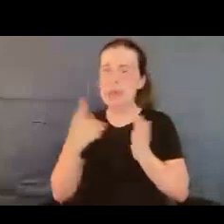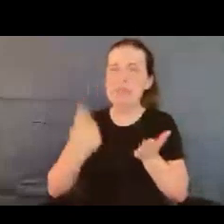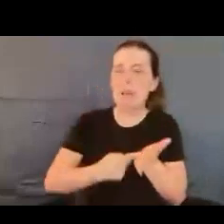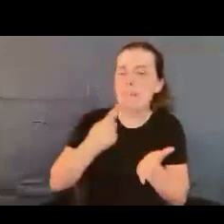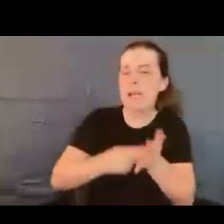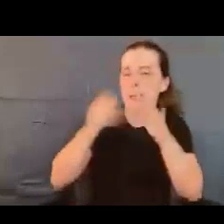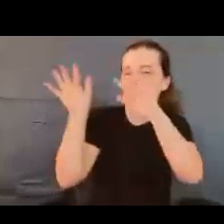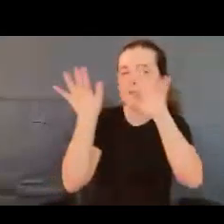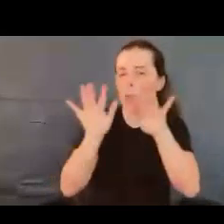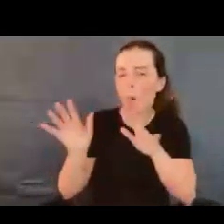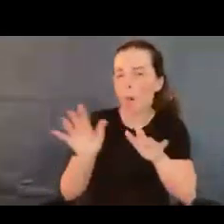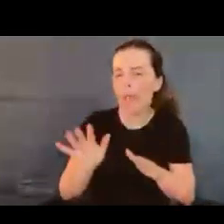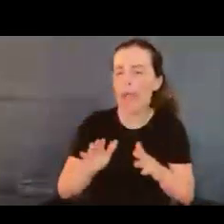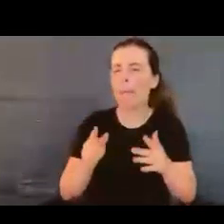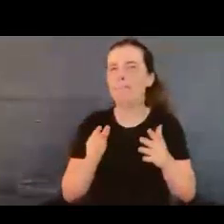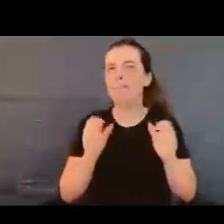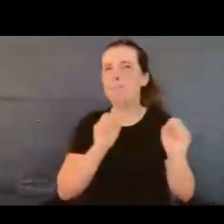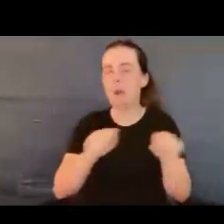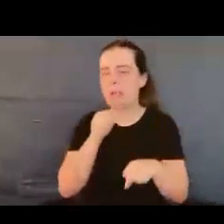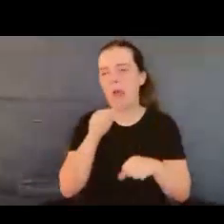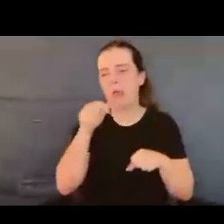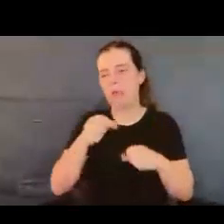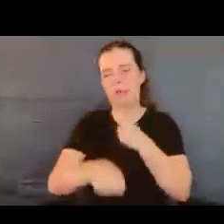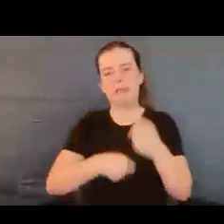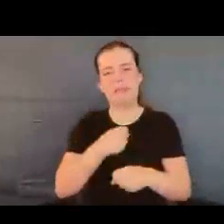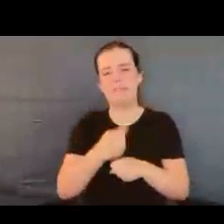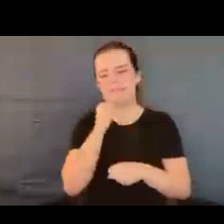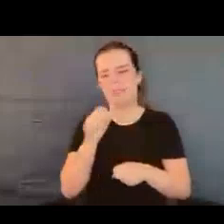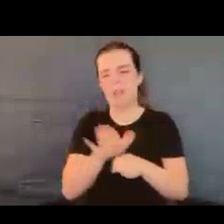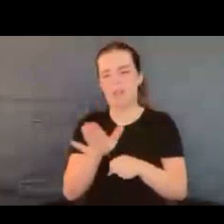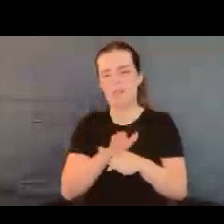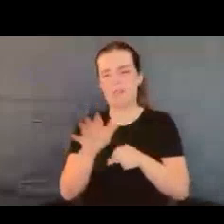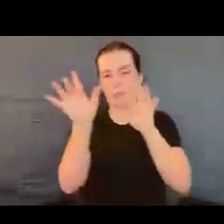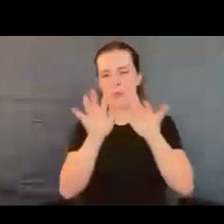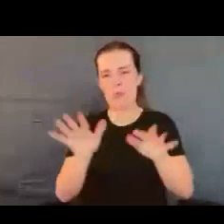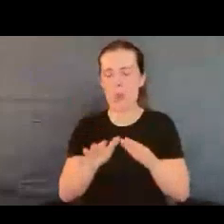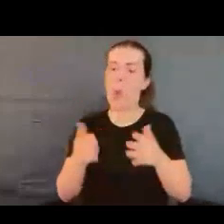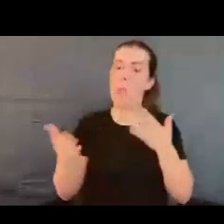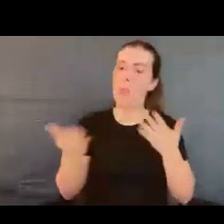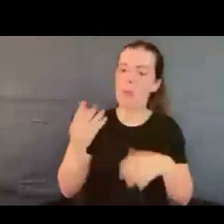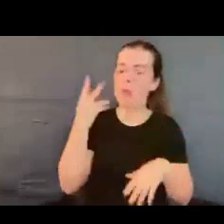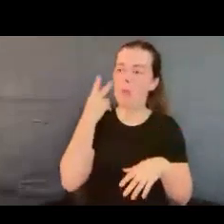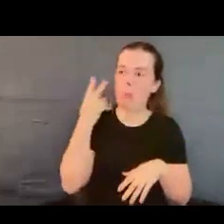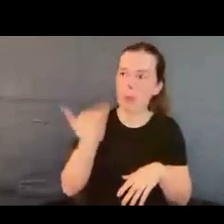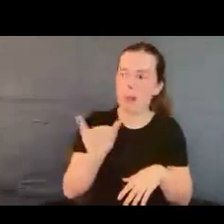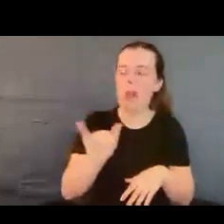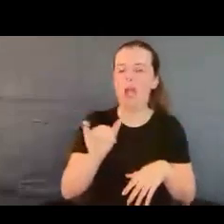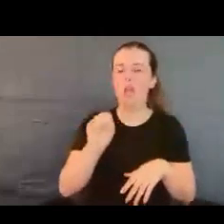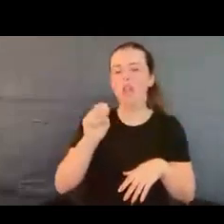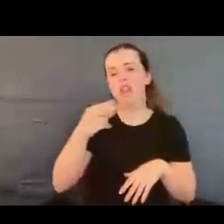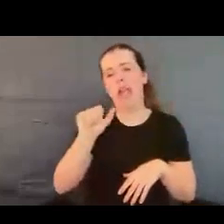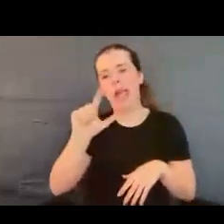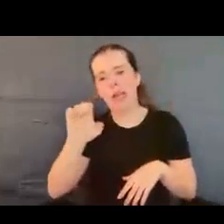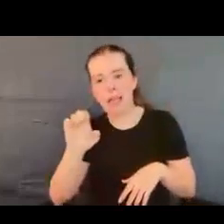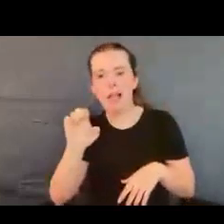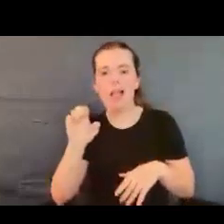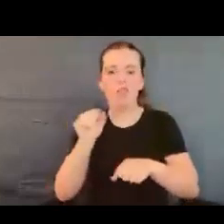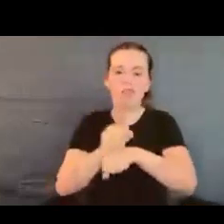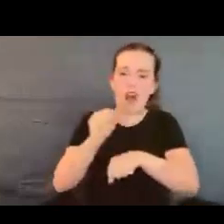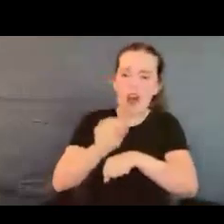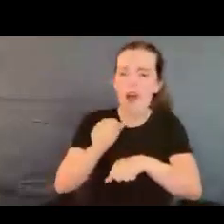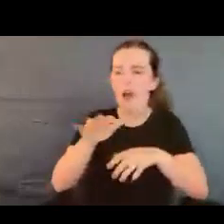snowy. Everyone knows that we haven't had much snow this winter. So it'll be this kind of like shale, exposed rock, steep, very steep climb up to the